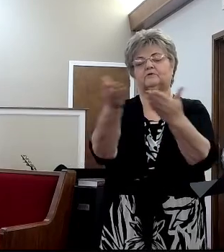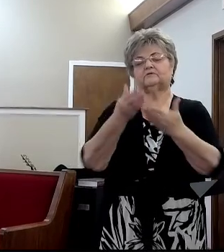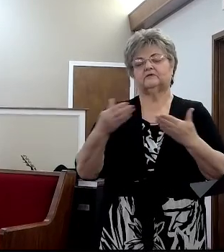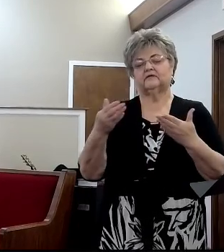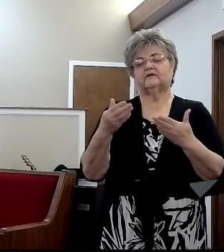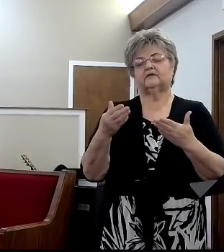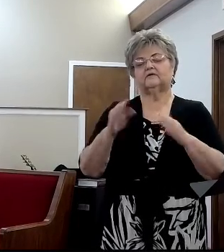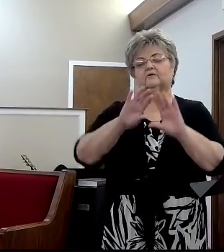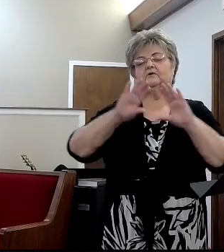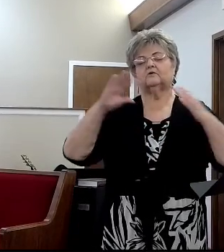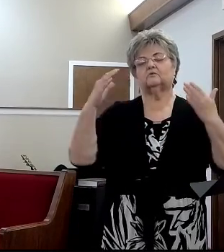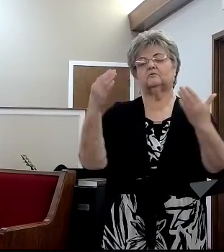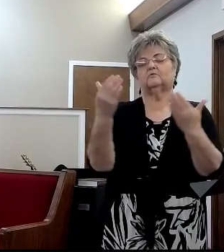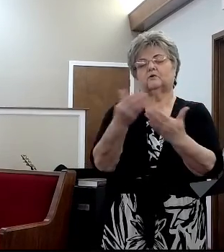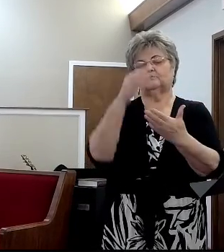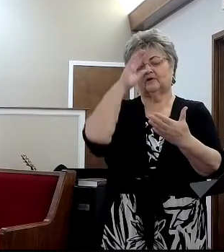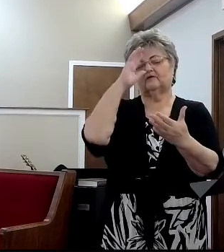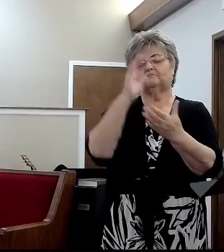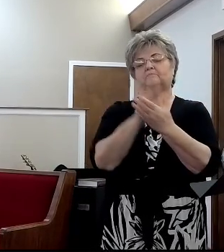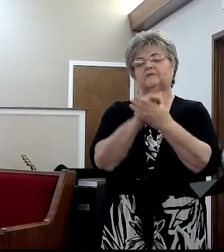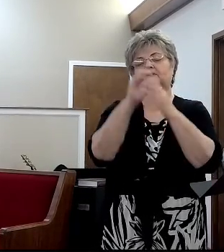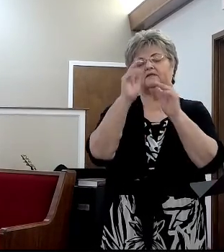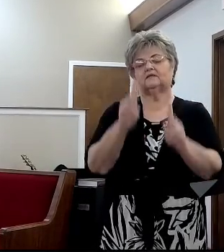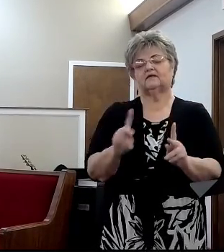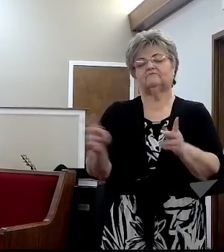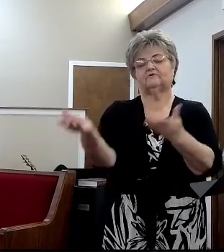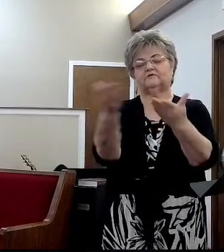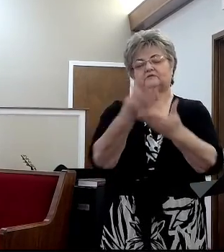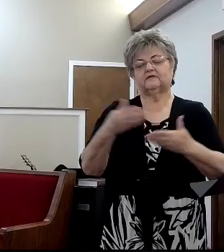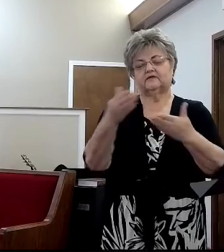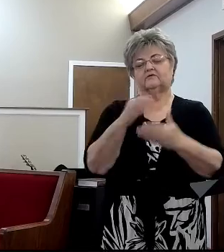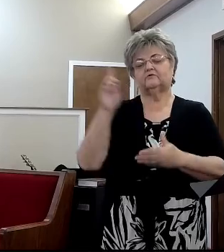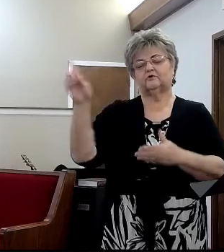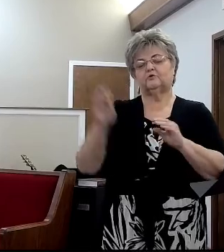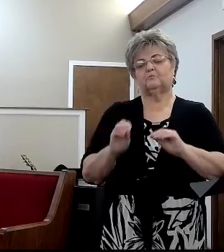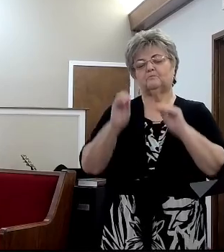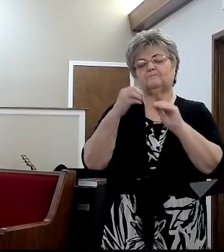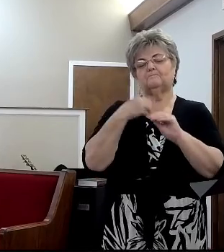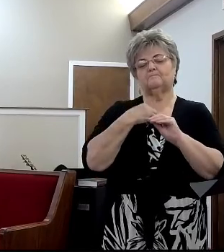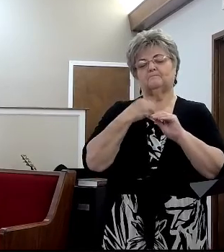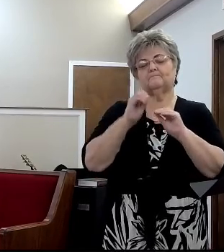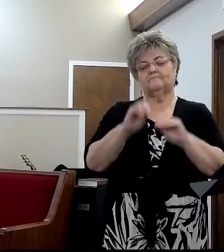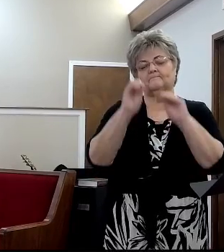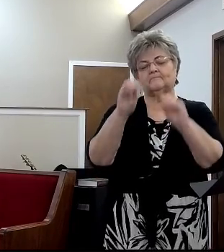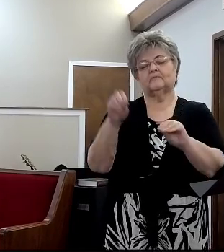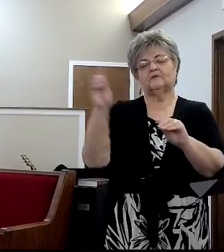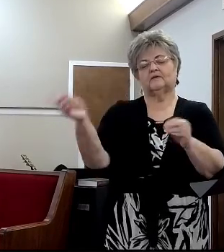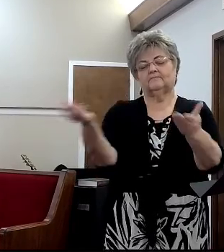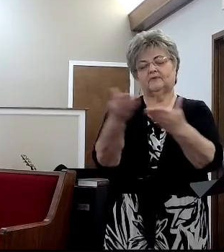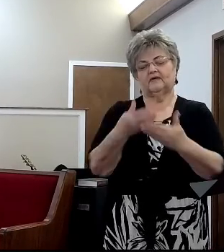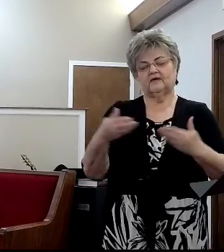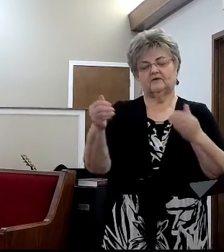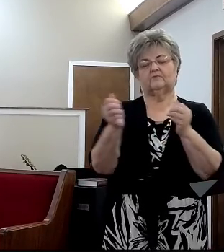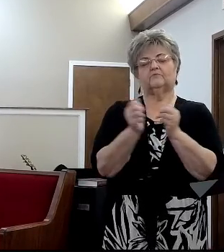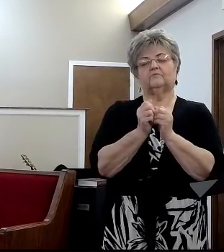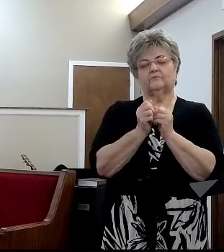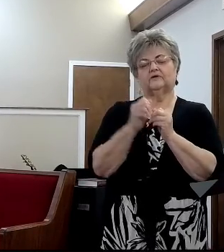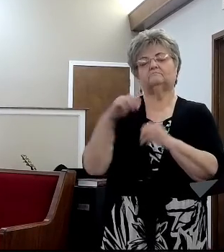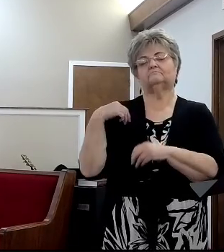the group of believers that I'm surrounded by, Lord, and that you've put me here to be around. Lord, I'm thankful to have